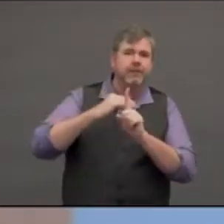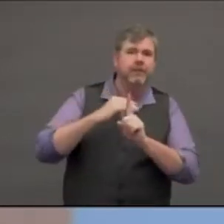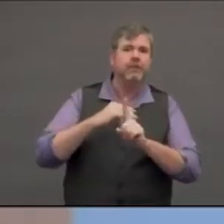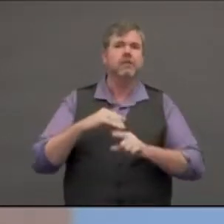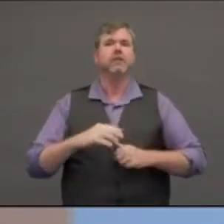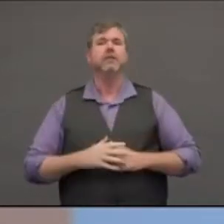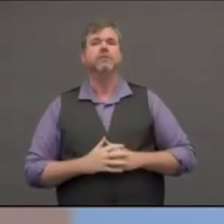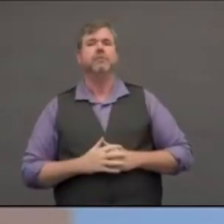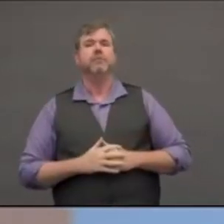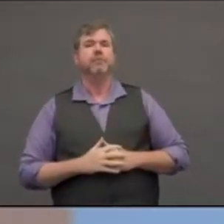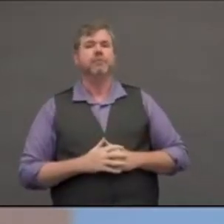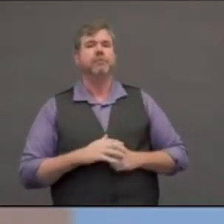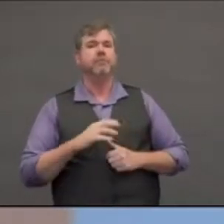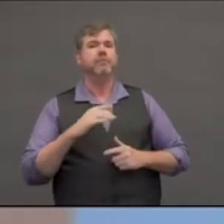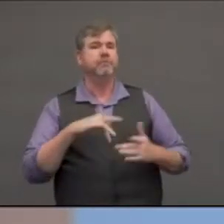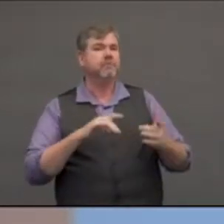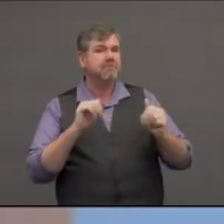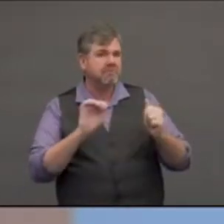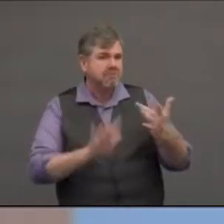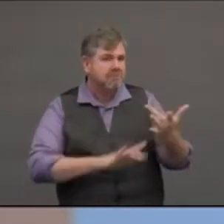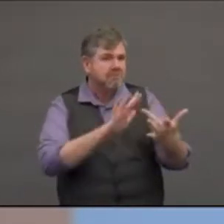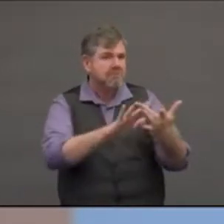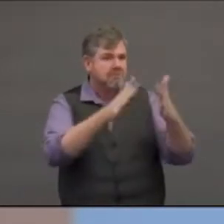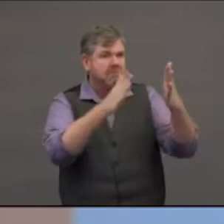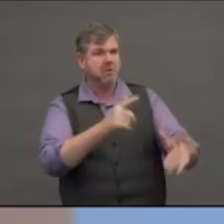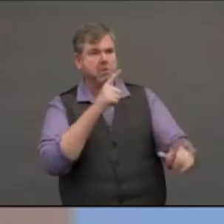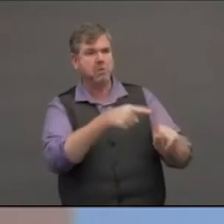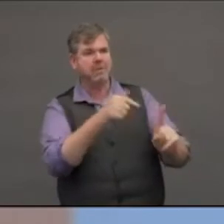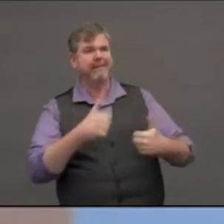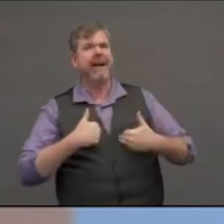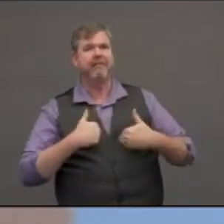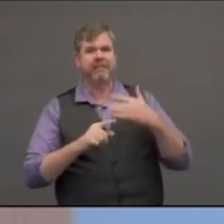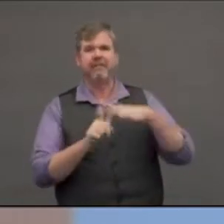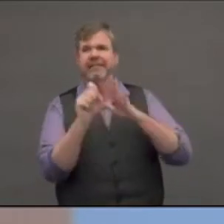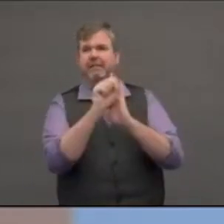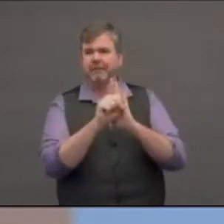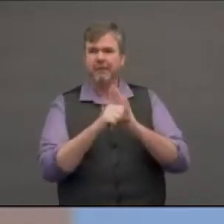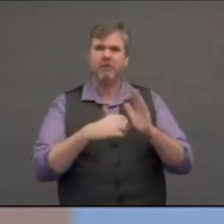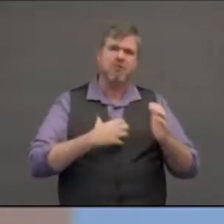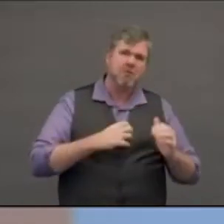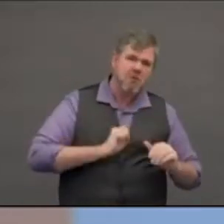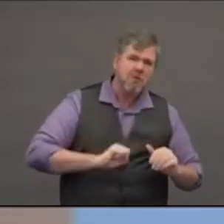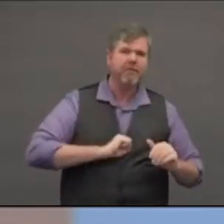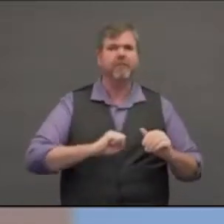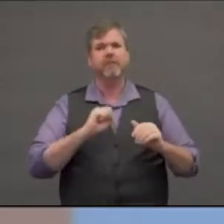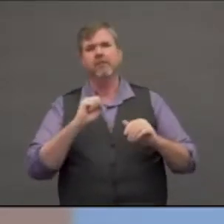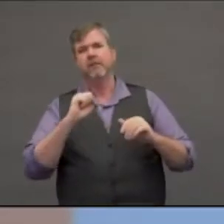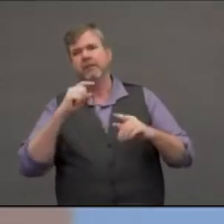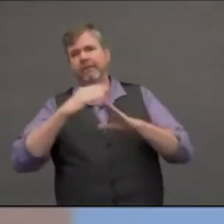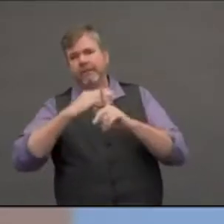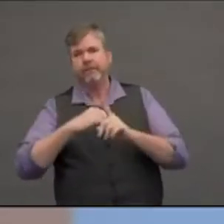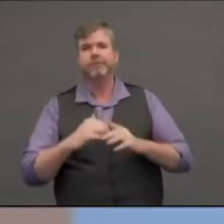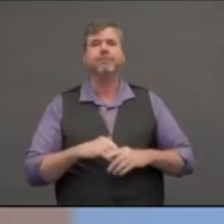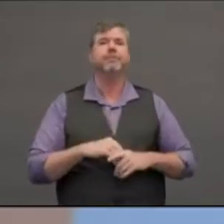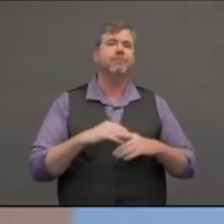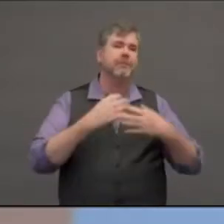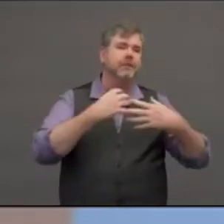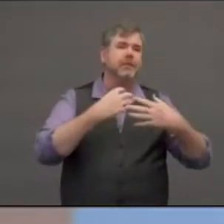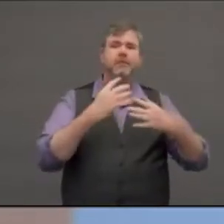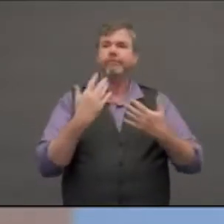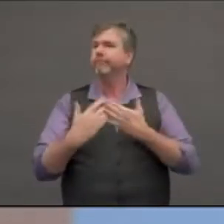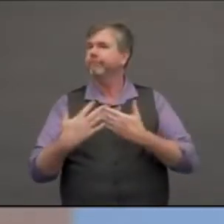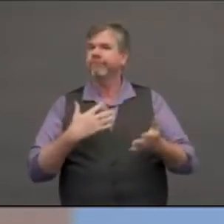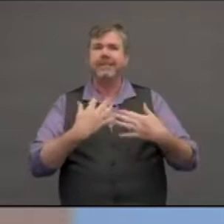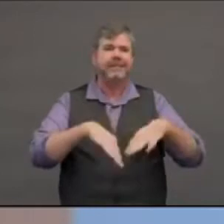symptomatic, as well as those who are considered frontline workers and that have high risk to being exposed to